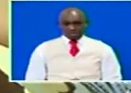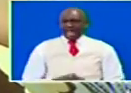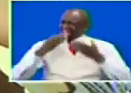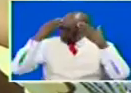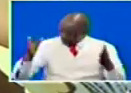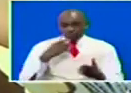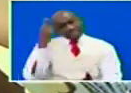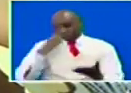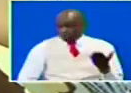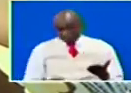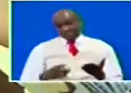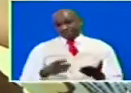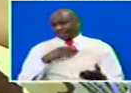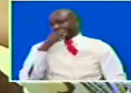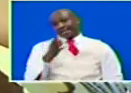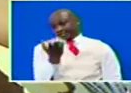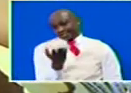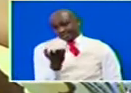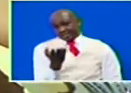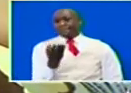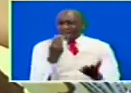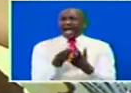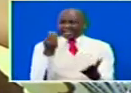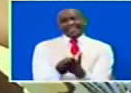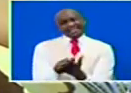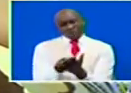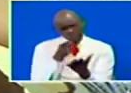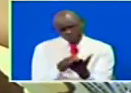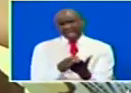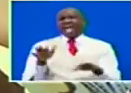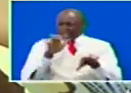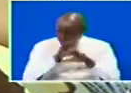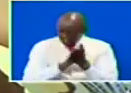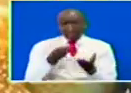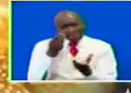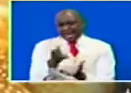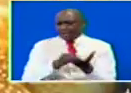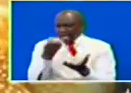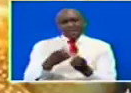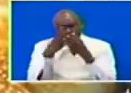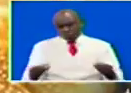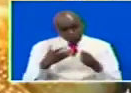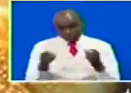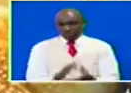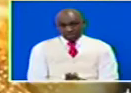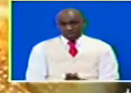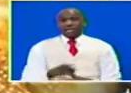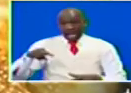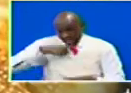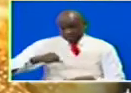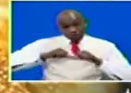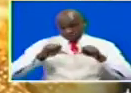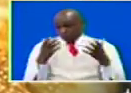sijui niseme nini kijana yangu. Kifedha kwa kila kitu. What has kept us going